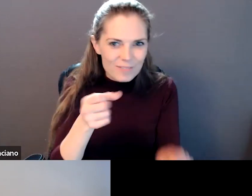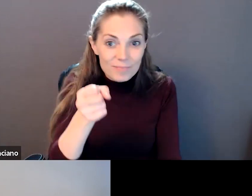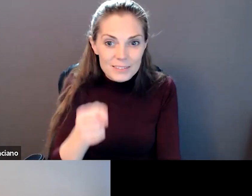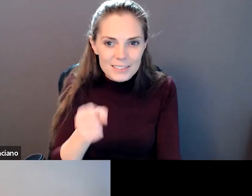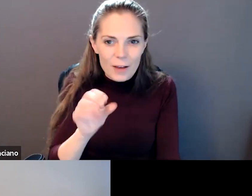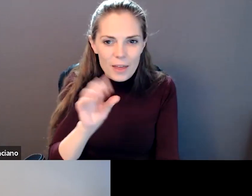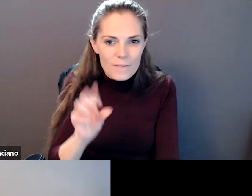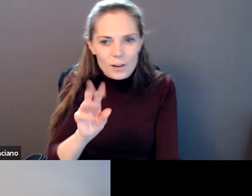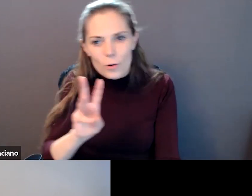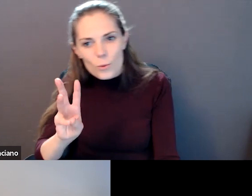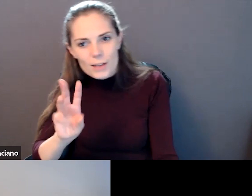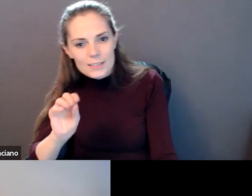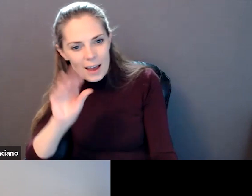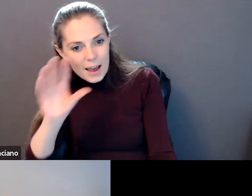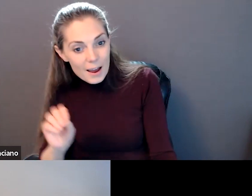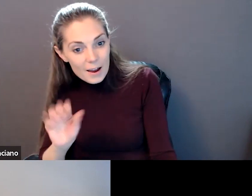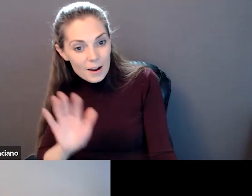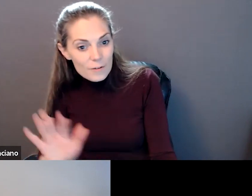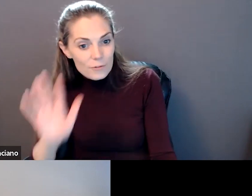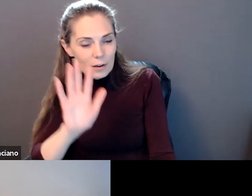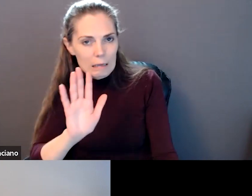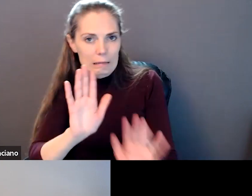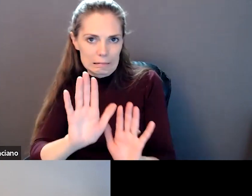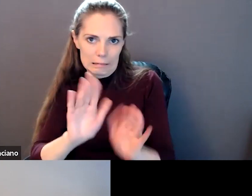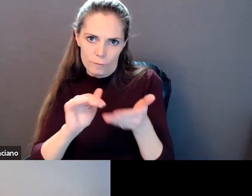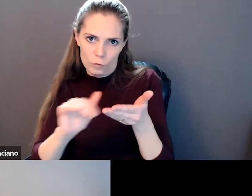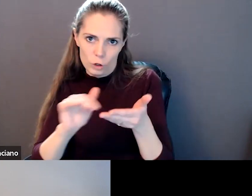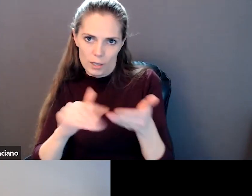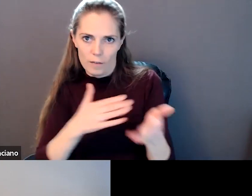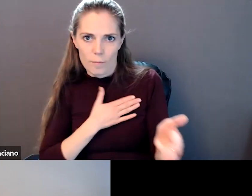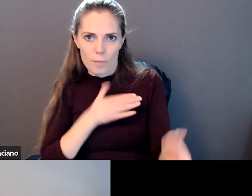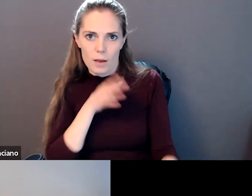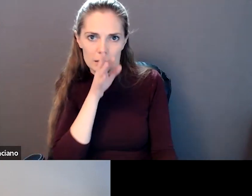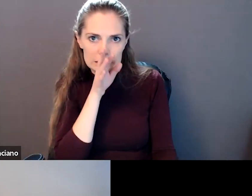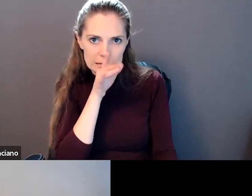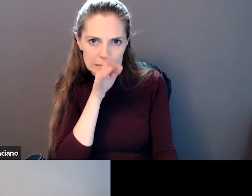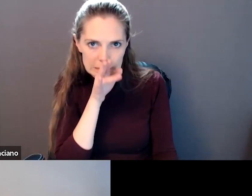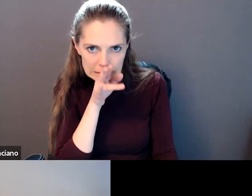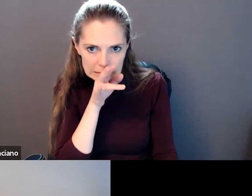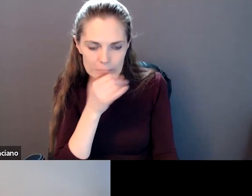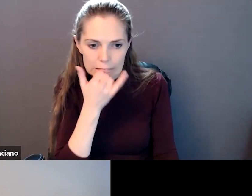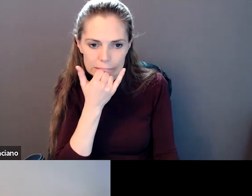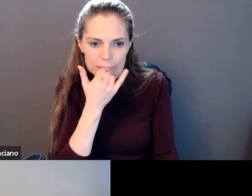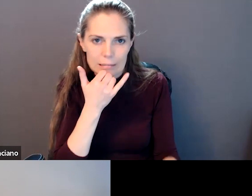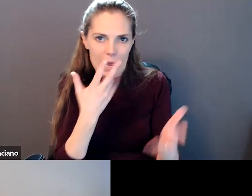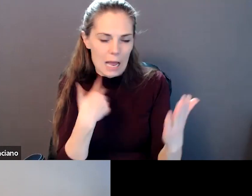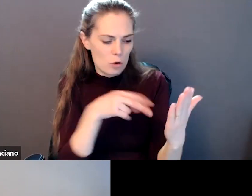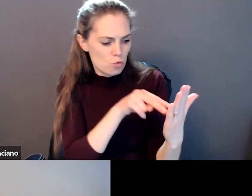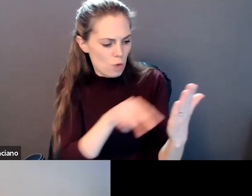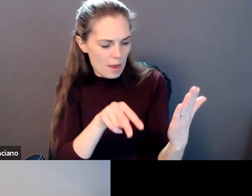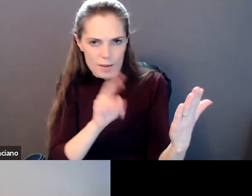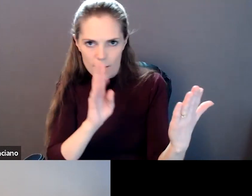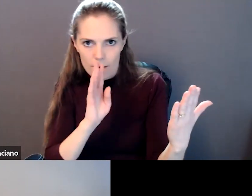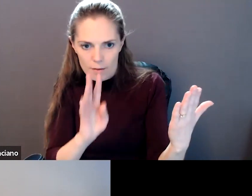West Africa, forgive my mispronunciation because I'm only saying it from having read it. But